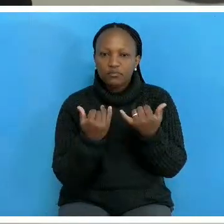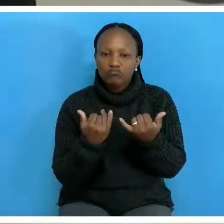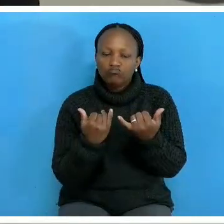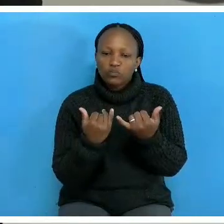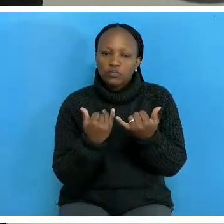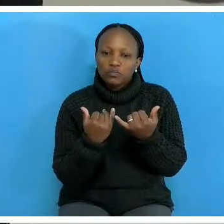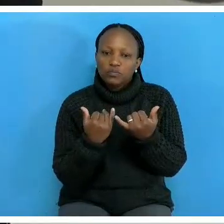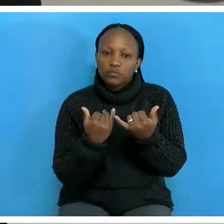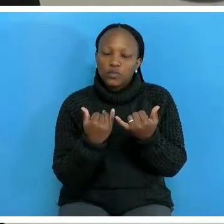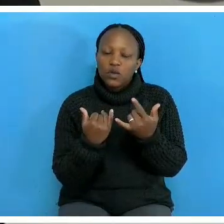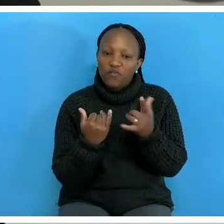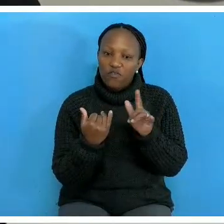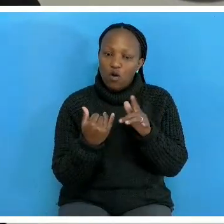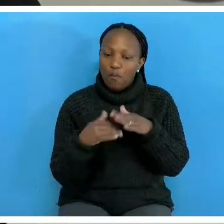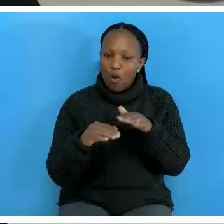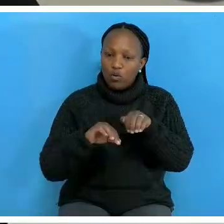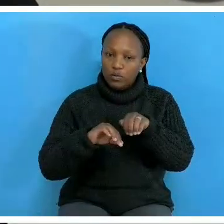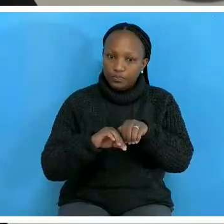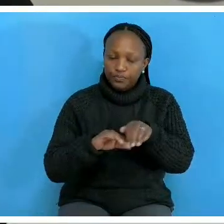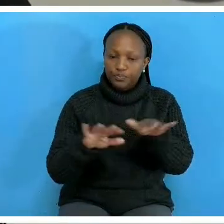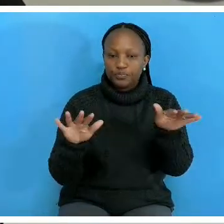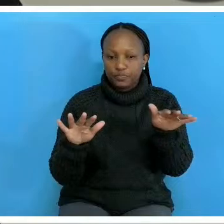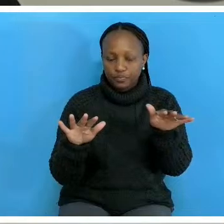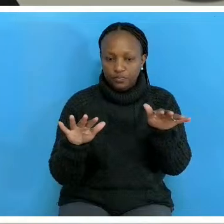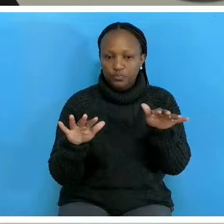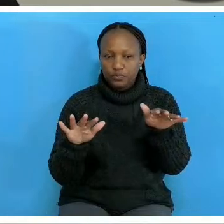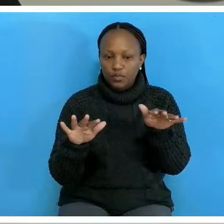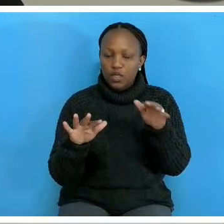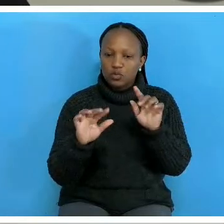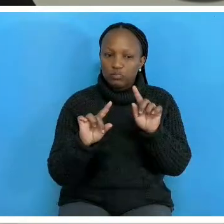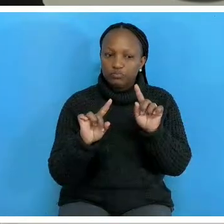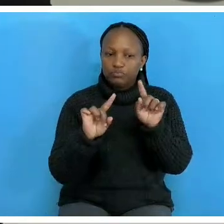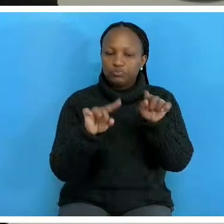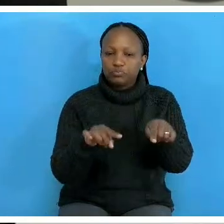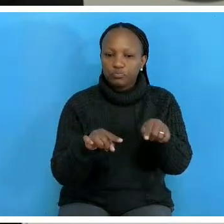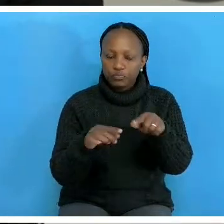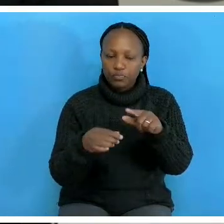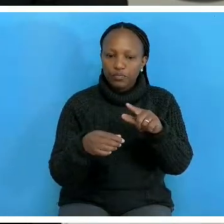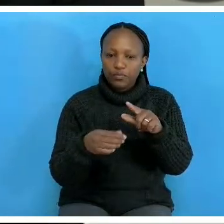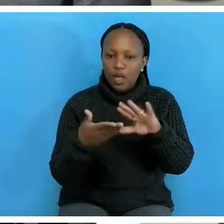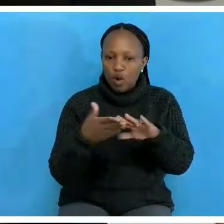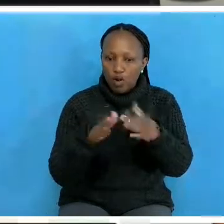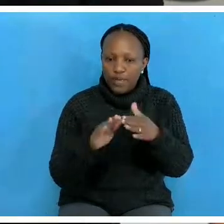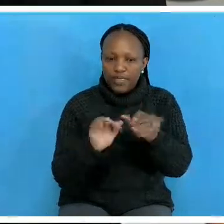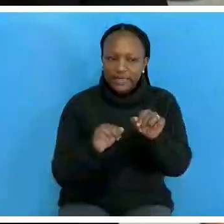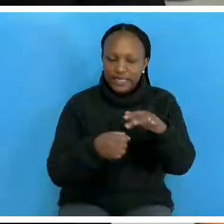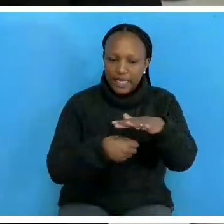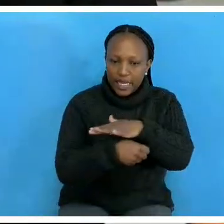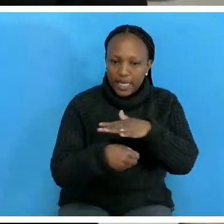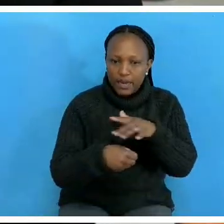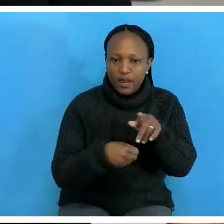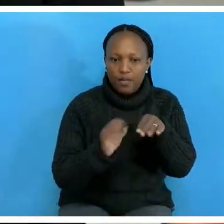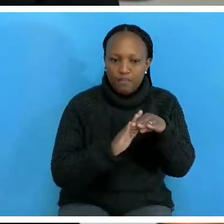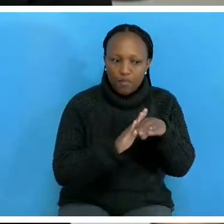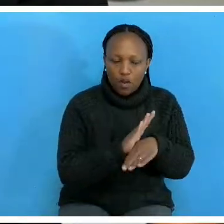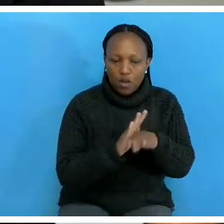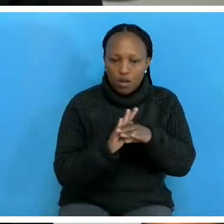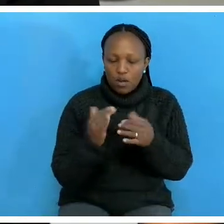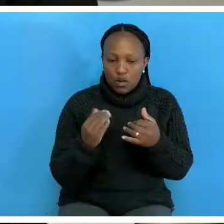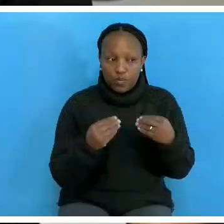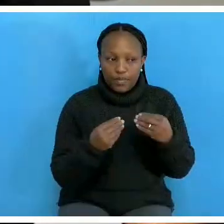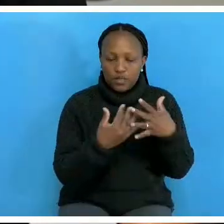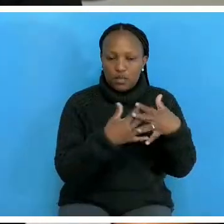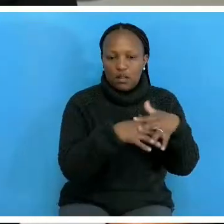to reach out or come to your areas to talk about several programs that we are busy